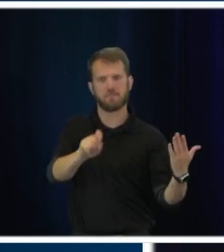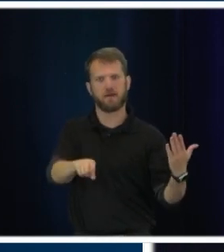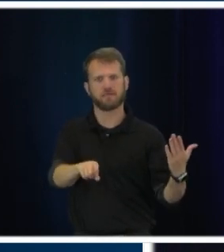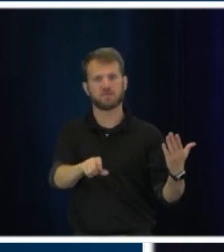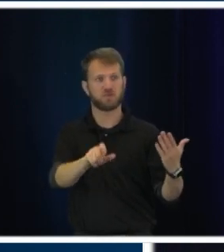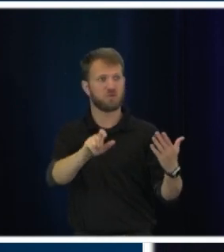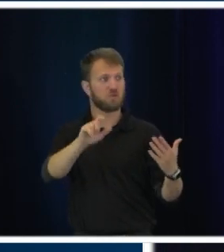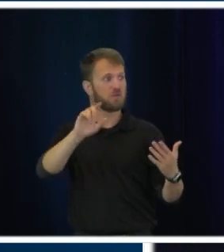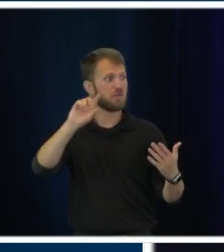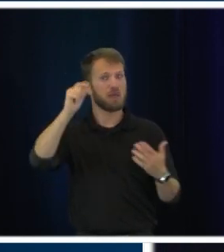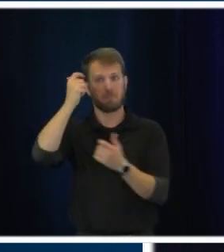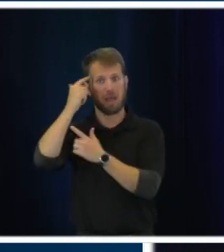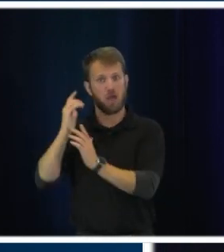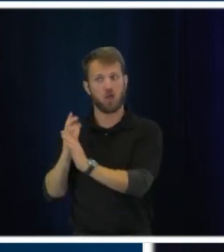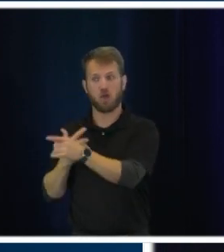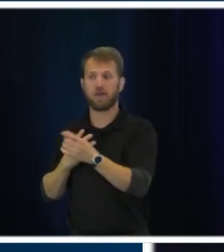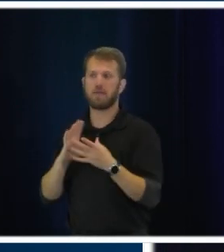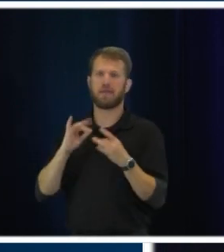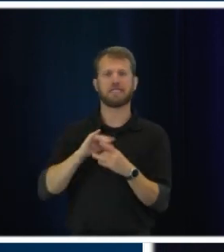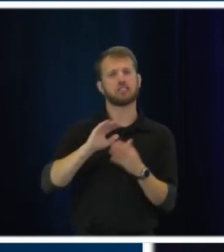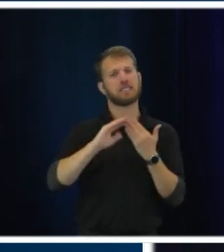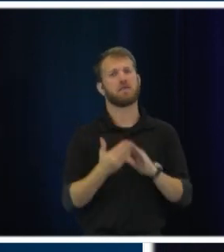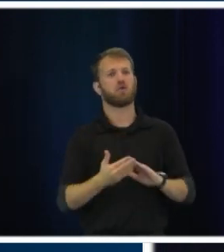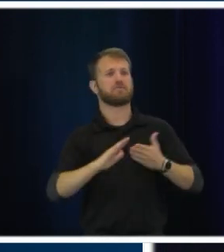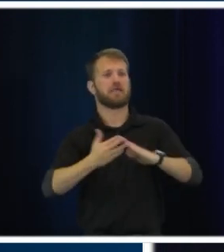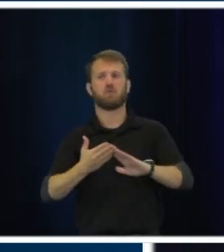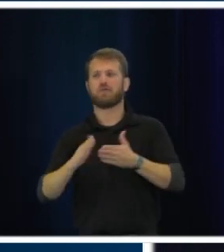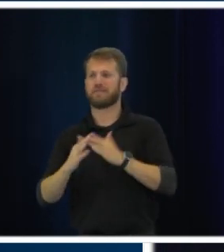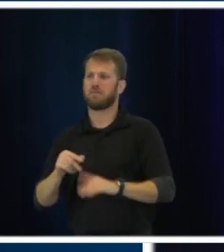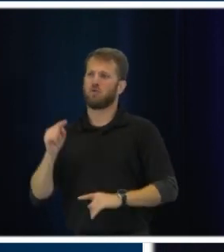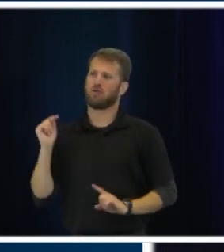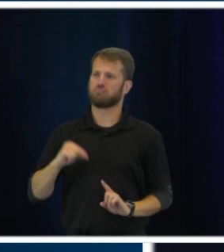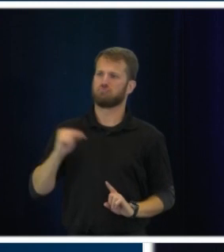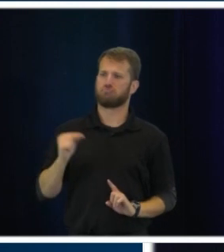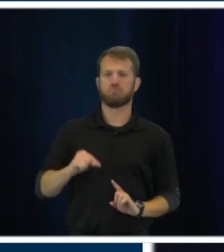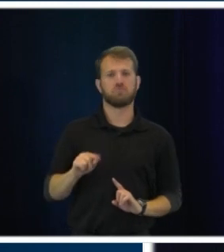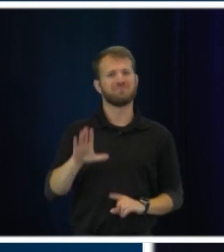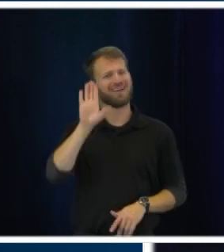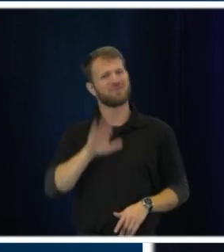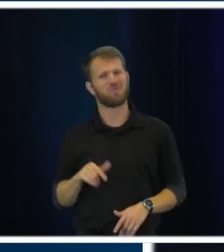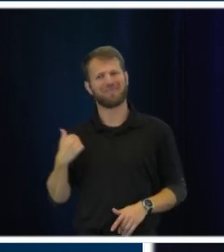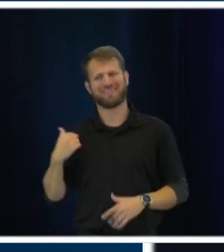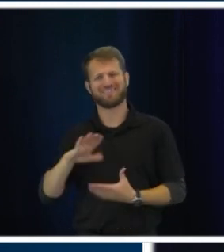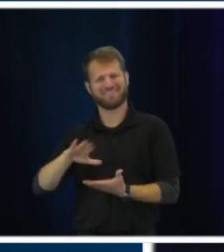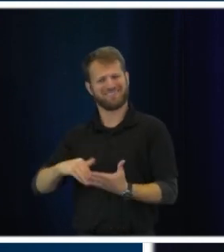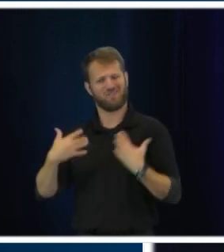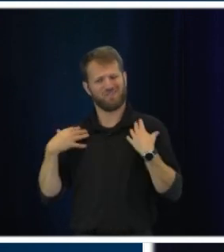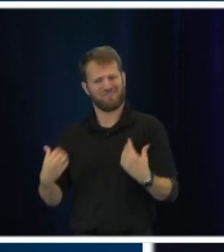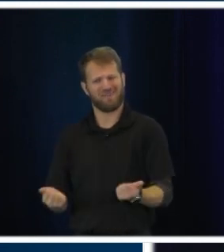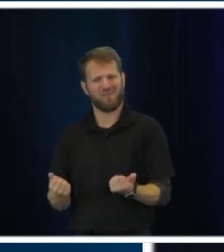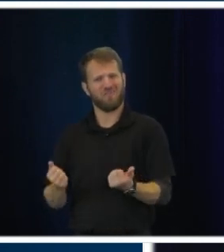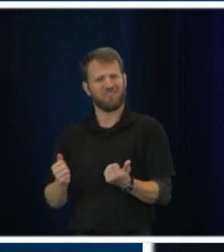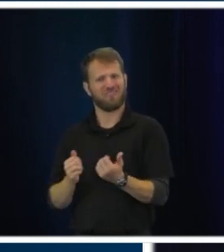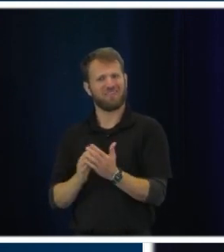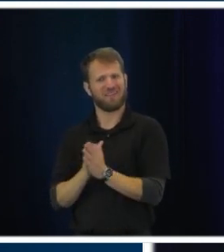neighborhoods, neighborhoods, neighborhoods. And I know that we have the Center for Public Health Innovation and we're addressing racism. But I